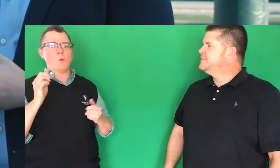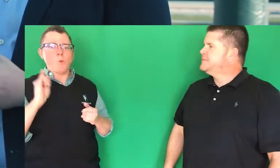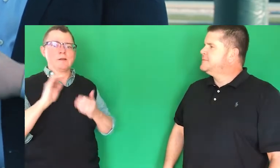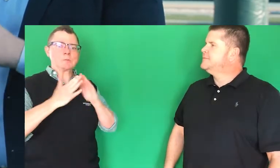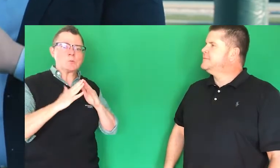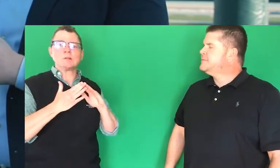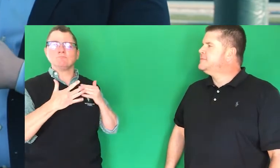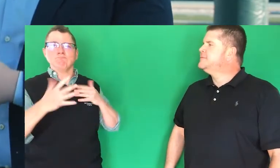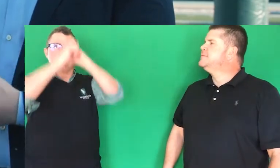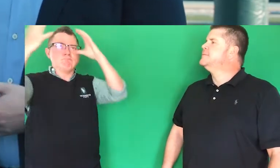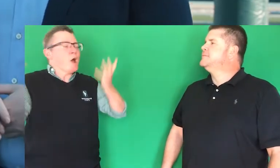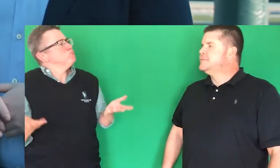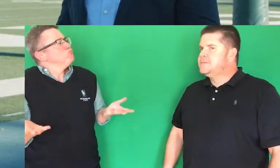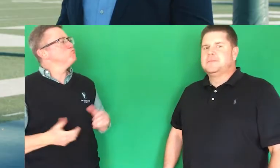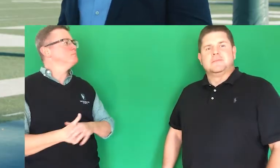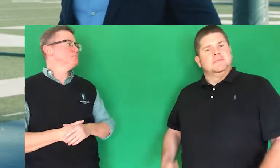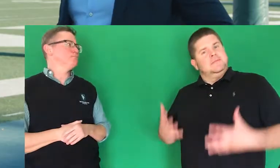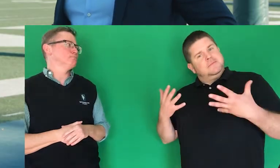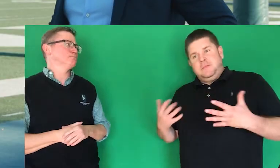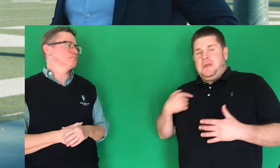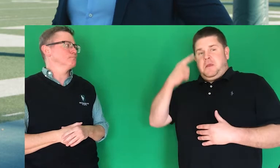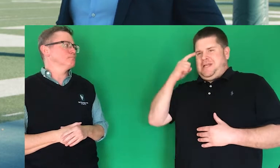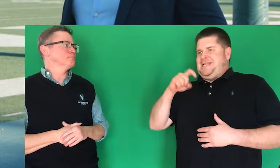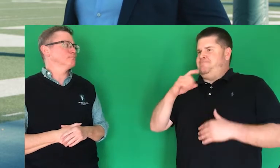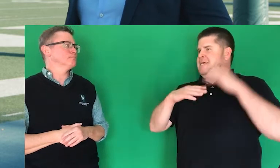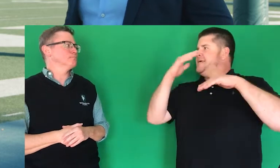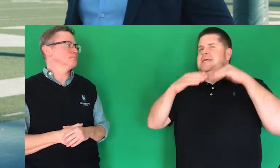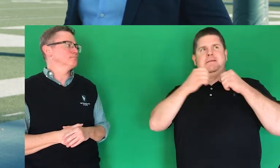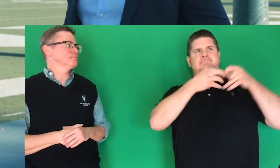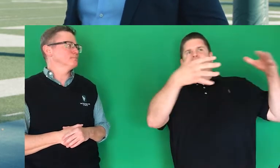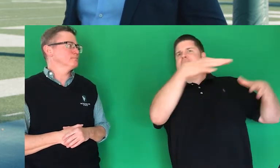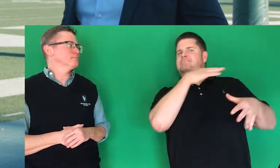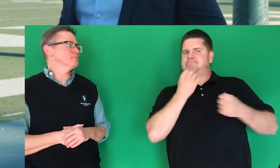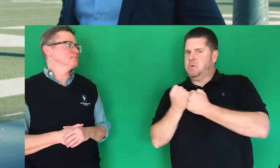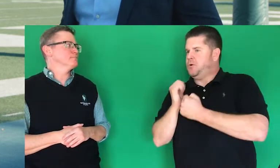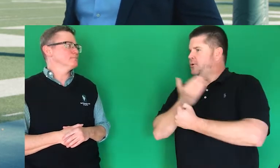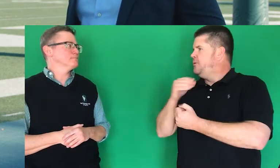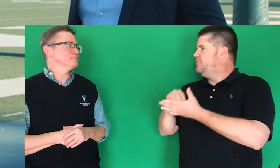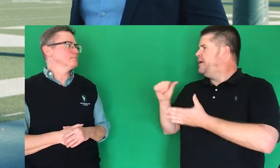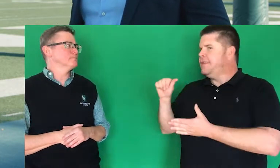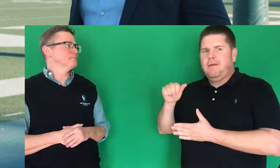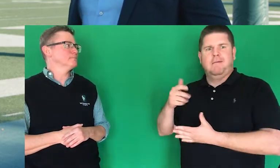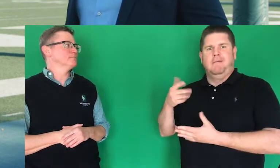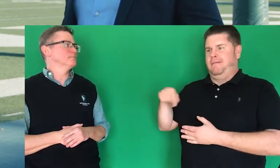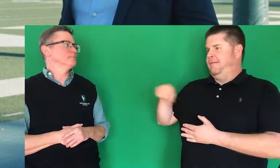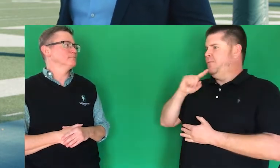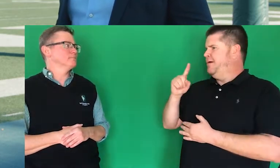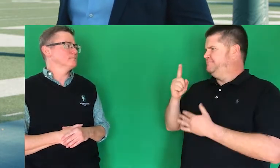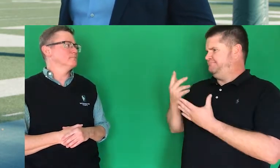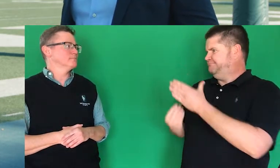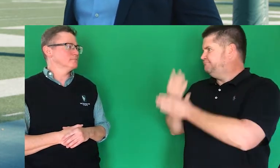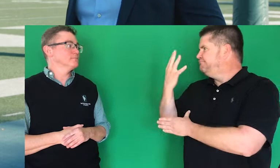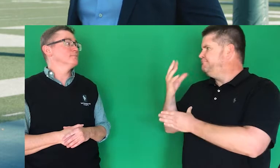going over the next 10 years? What's that vision look like? Well, I think we need to build an infrastructure to support these tremendous student athletes, and it starts with